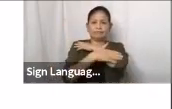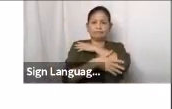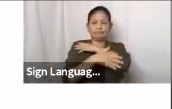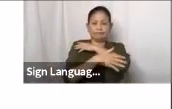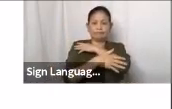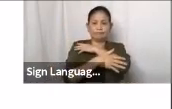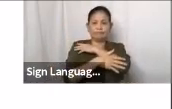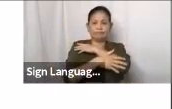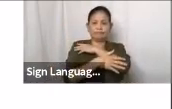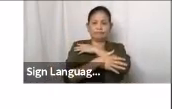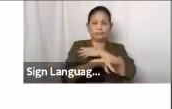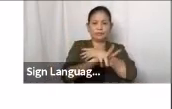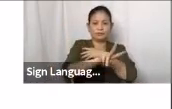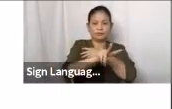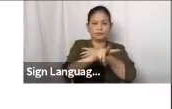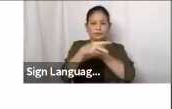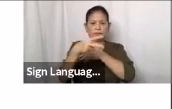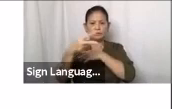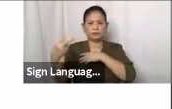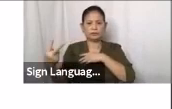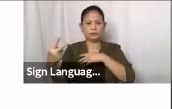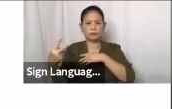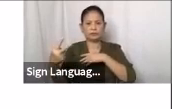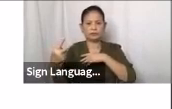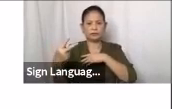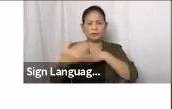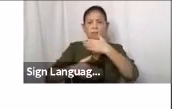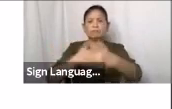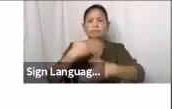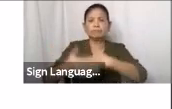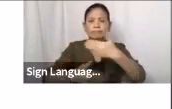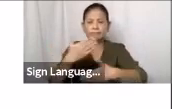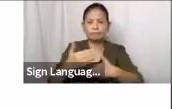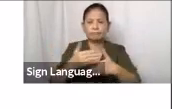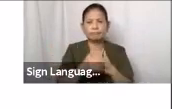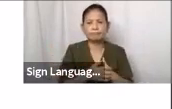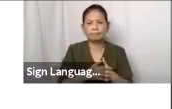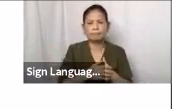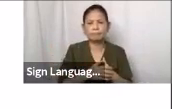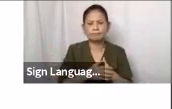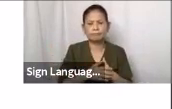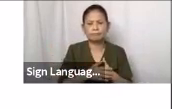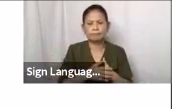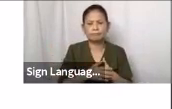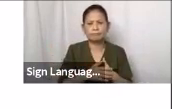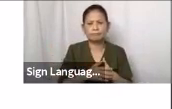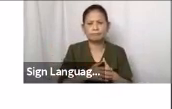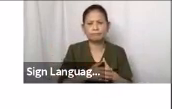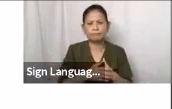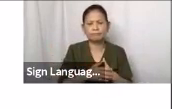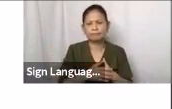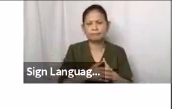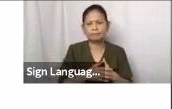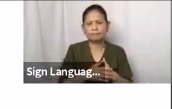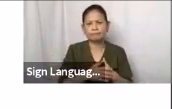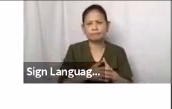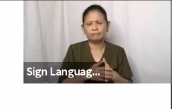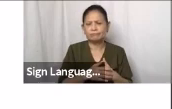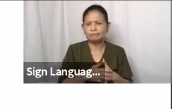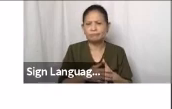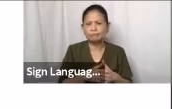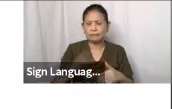transition process. But on the other hand, the